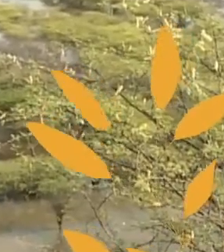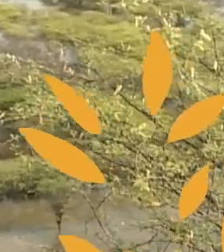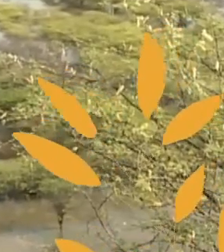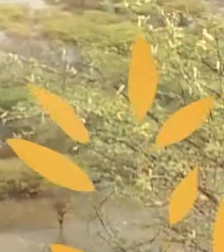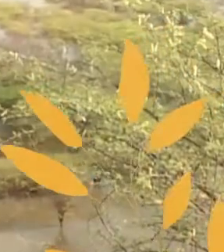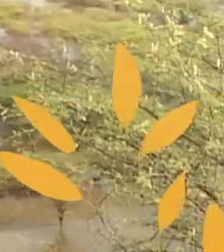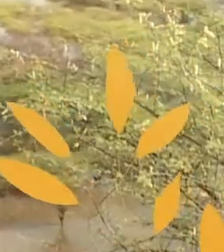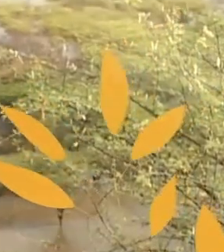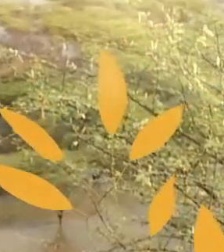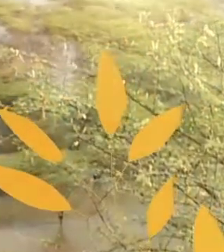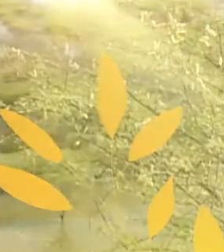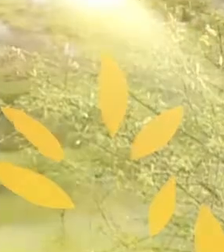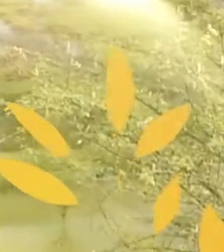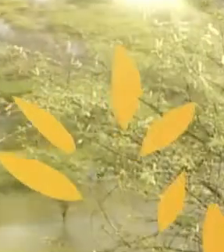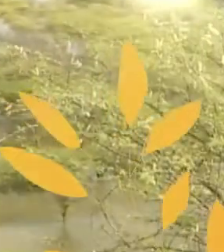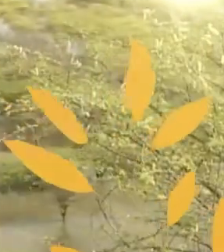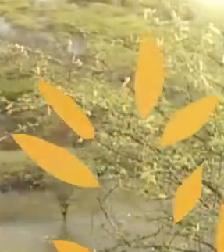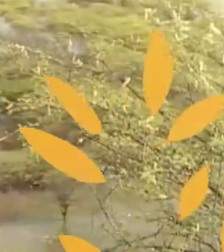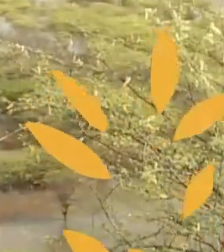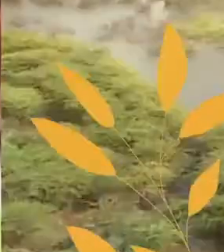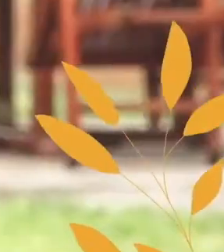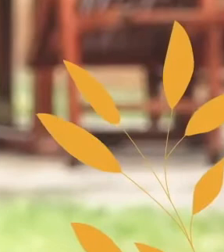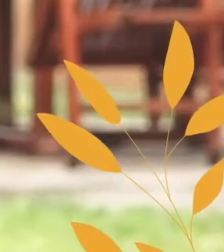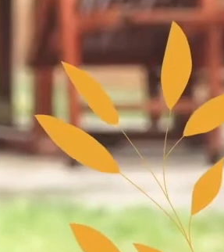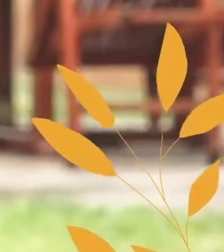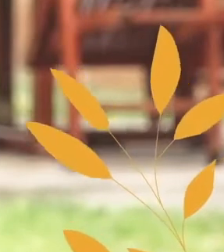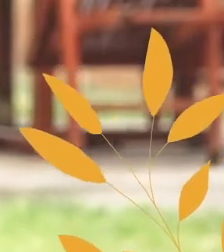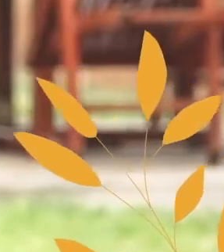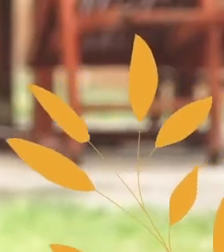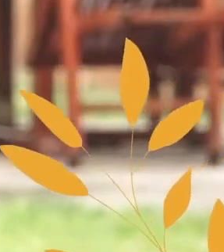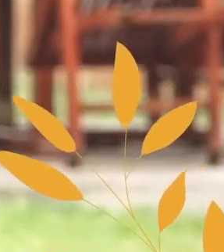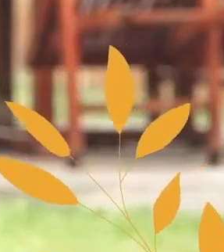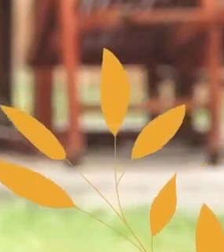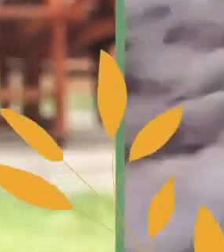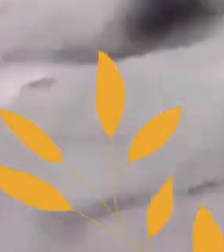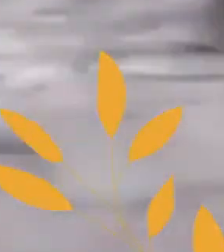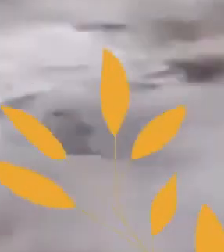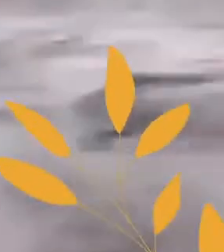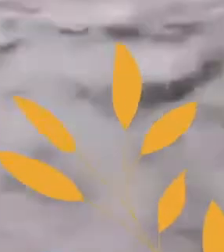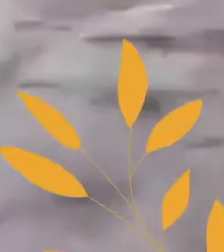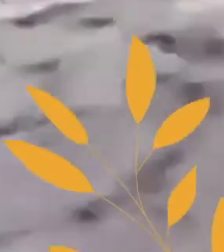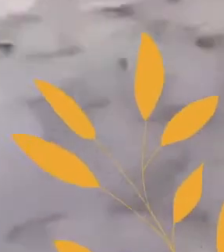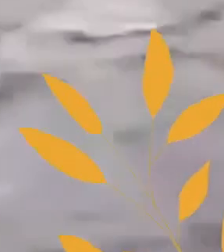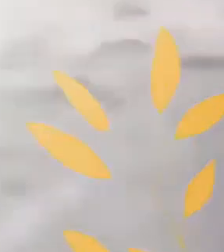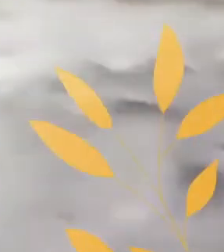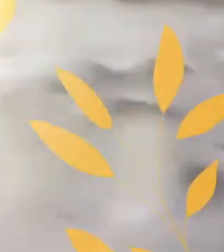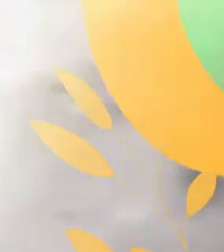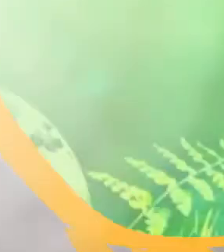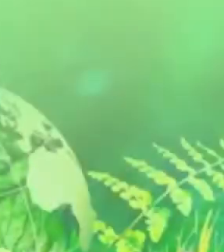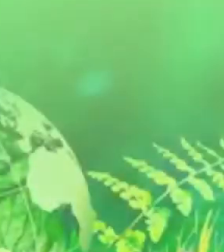becoming more and worse. The amount of people and livestock we're